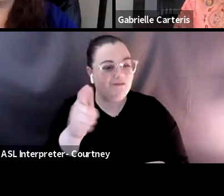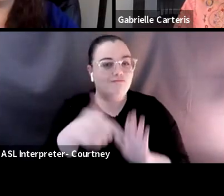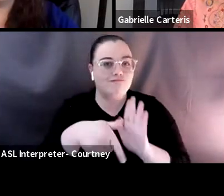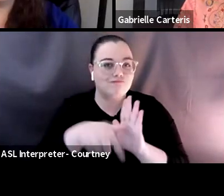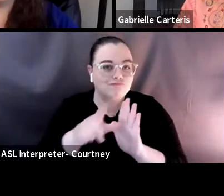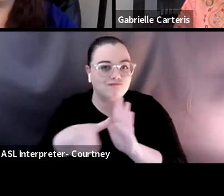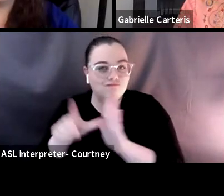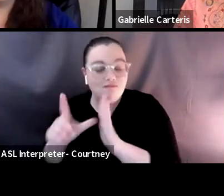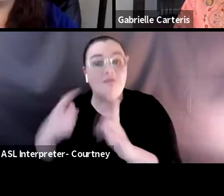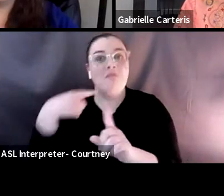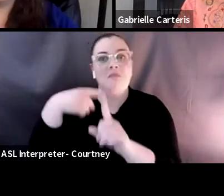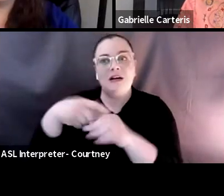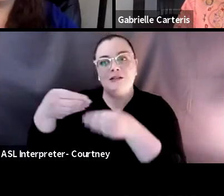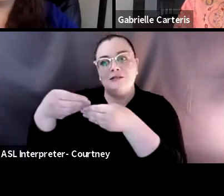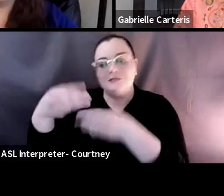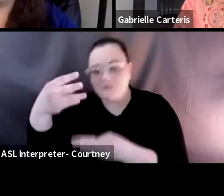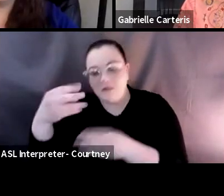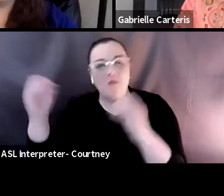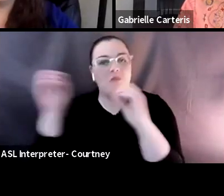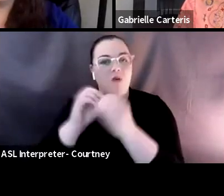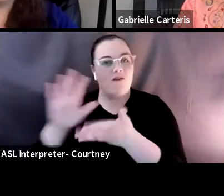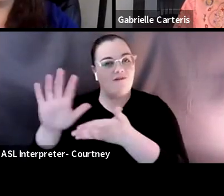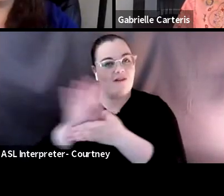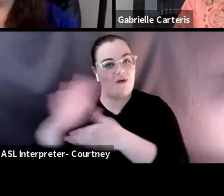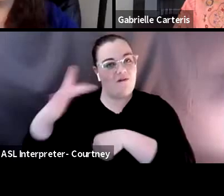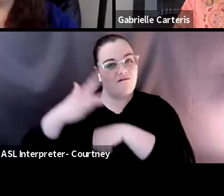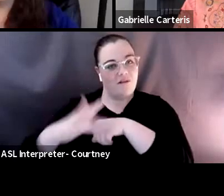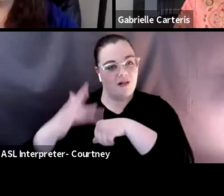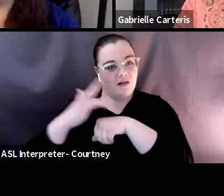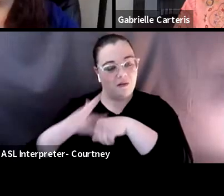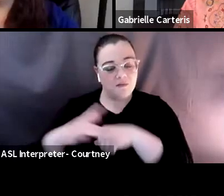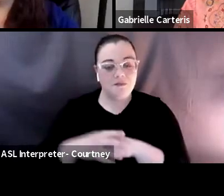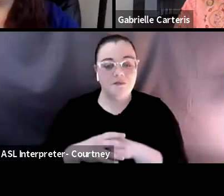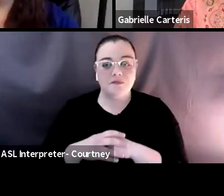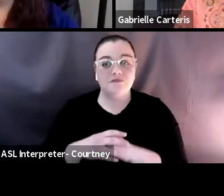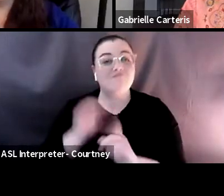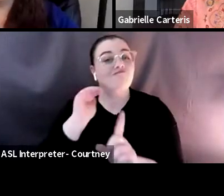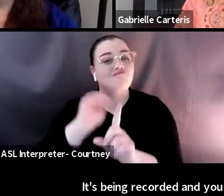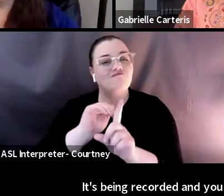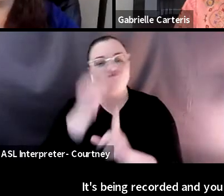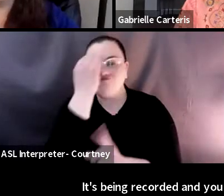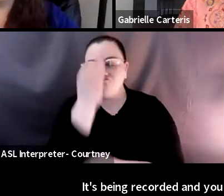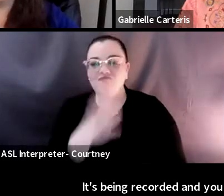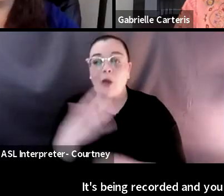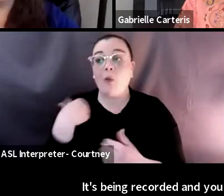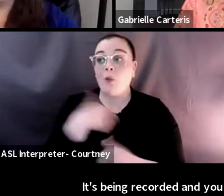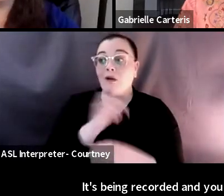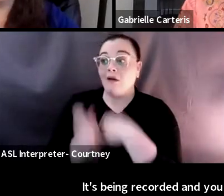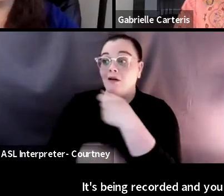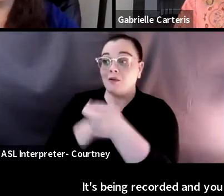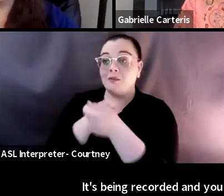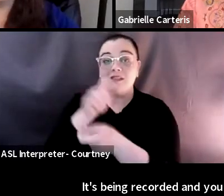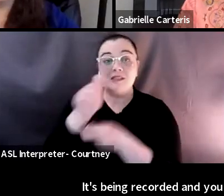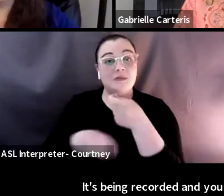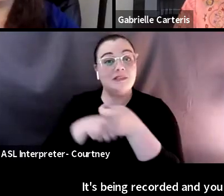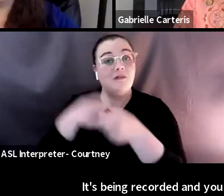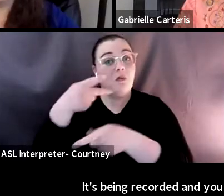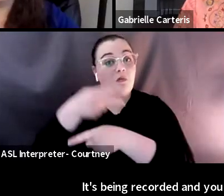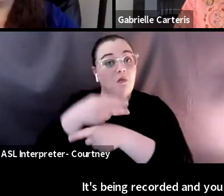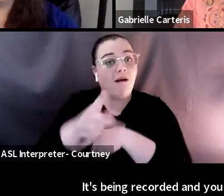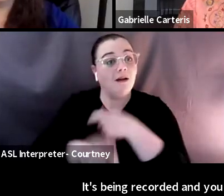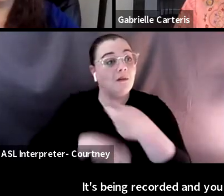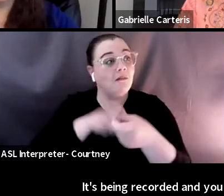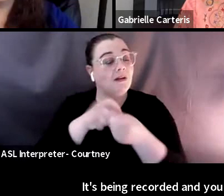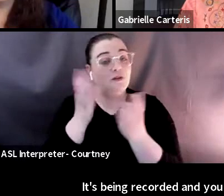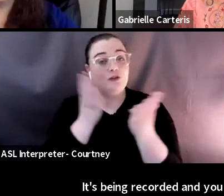with more great content. Please note that SAG-AFTRA does not endorse any product or service, and what you're viewing here today